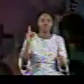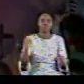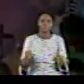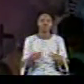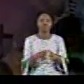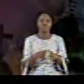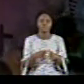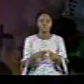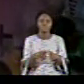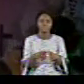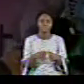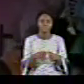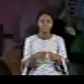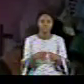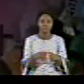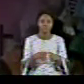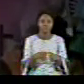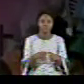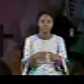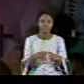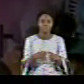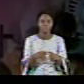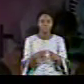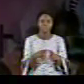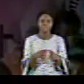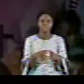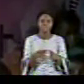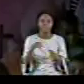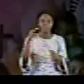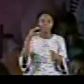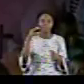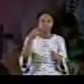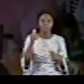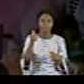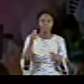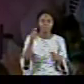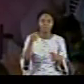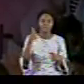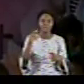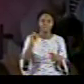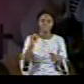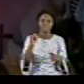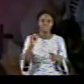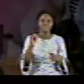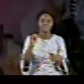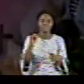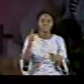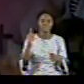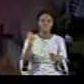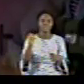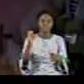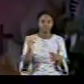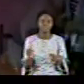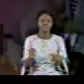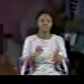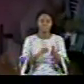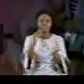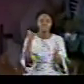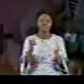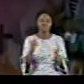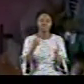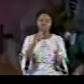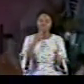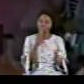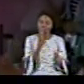itself rheumatoid arthritis. Can you imagine? To understand the meaning of that, it's a chronic inflammatory